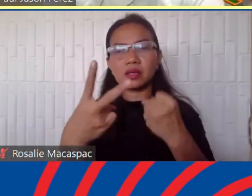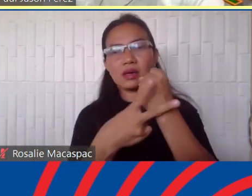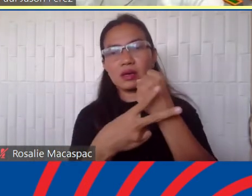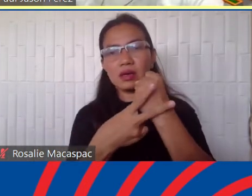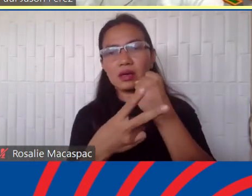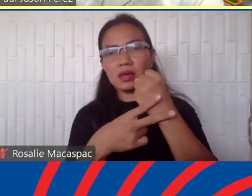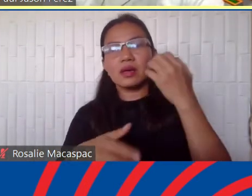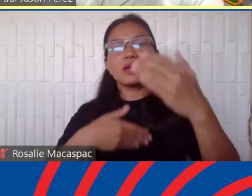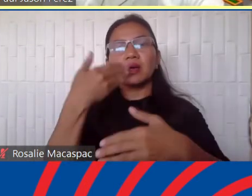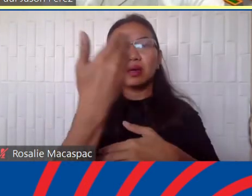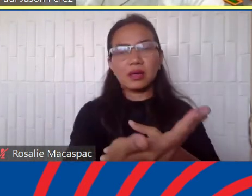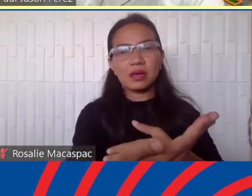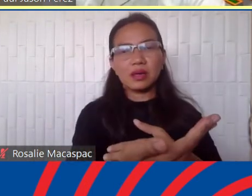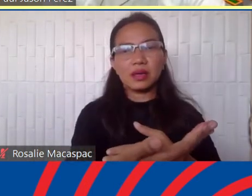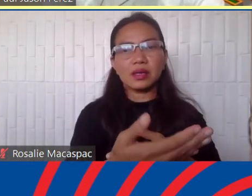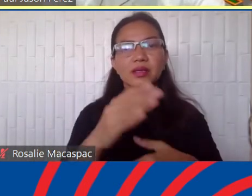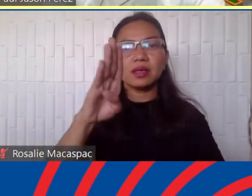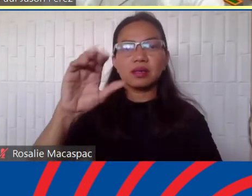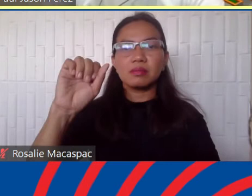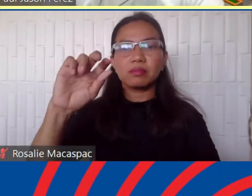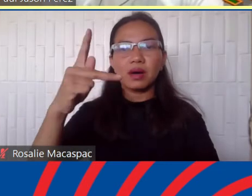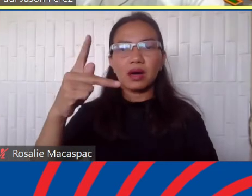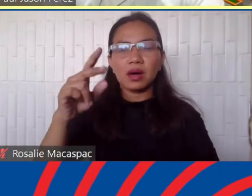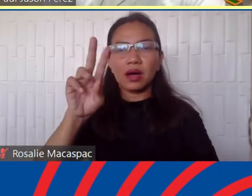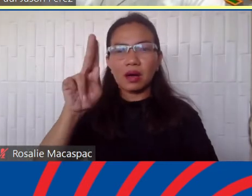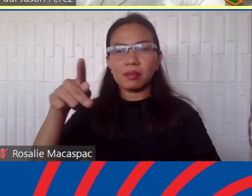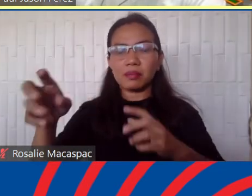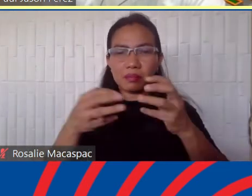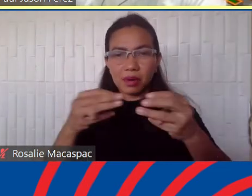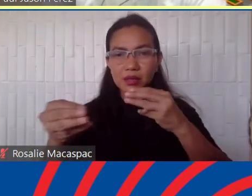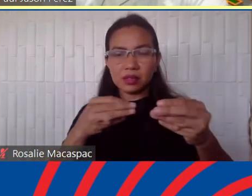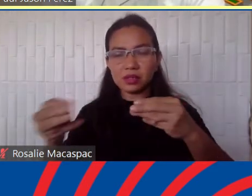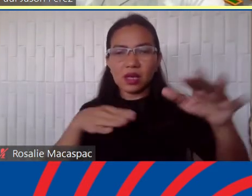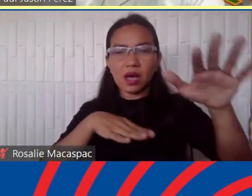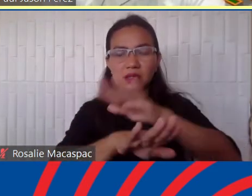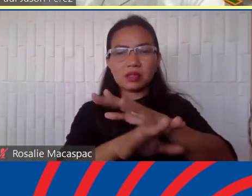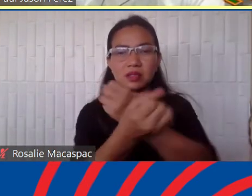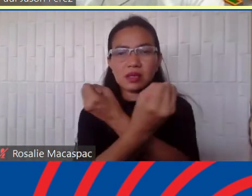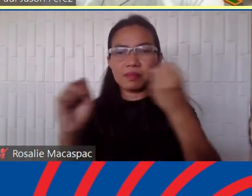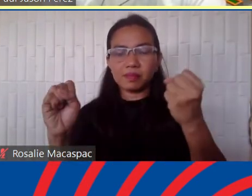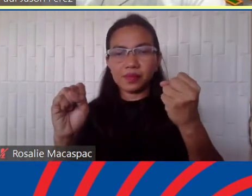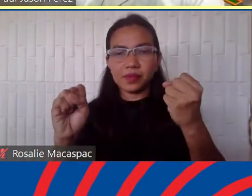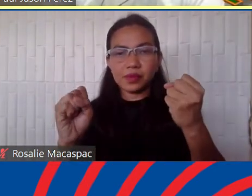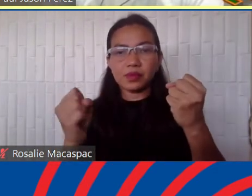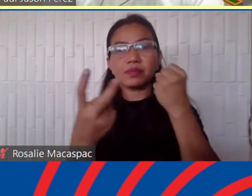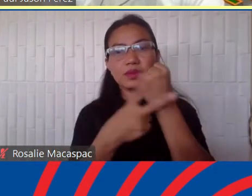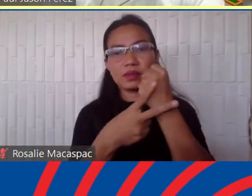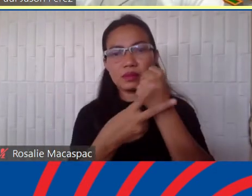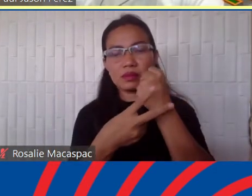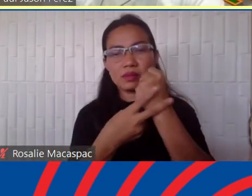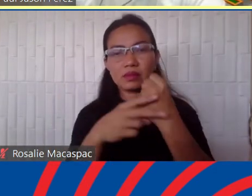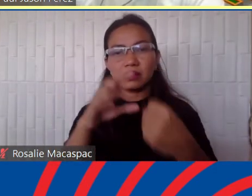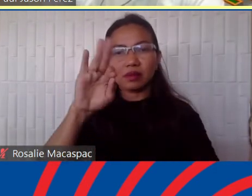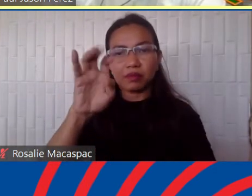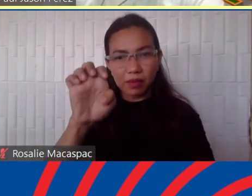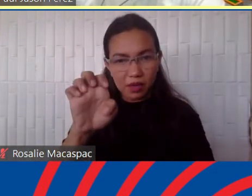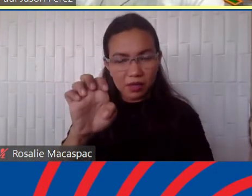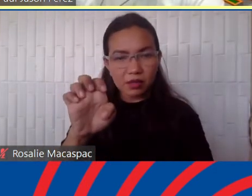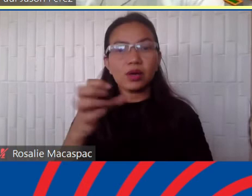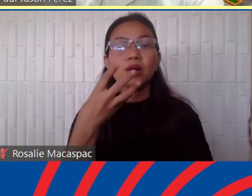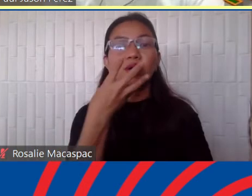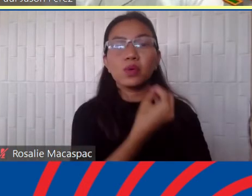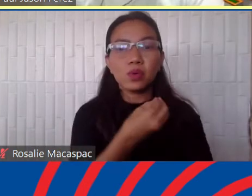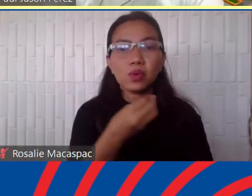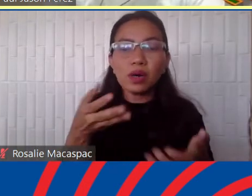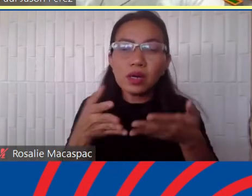the research? How will you manage access and security? Usually, you will specify who are